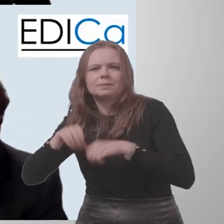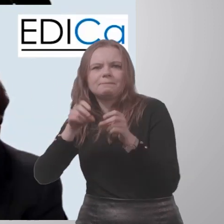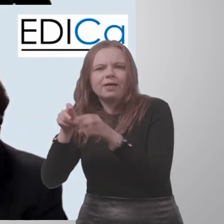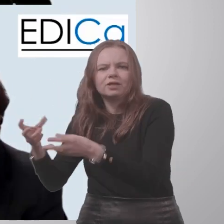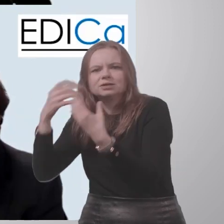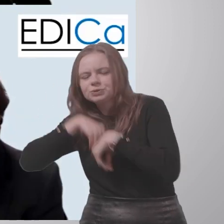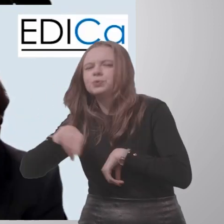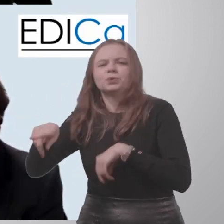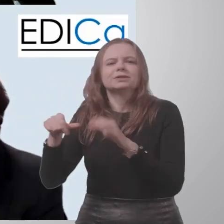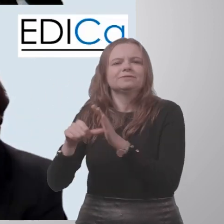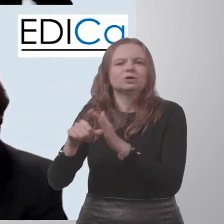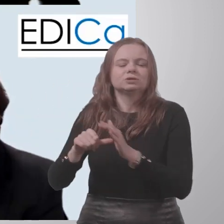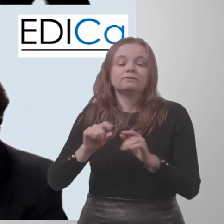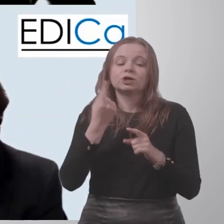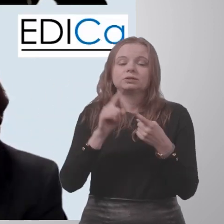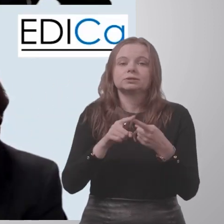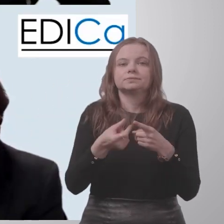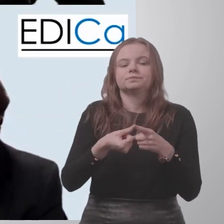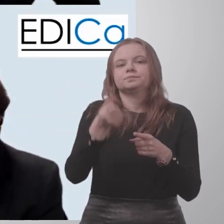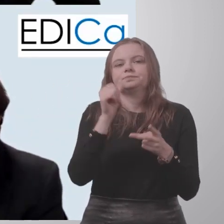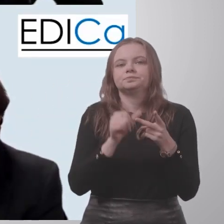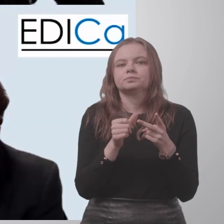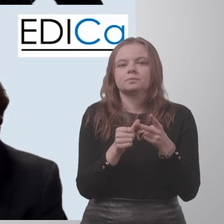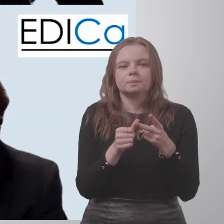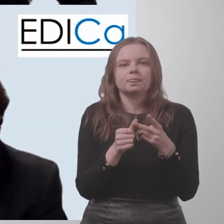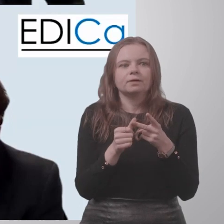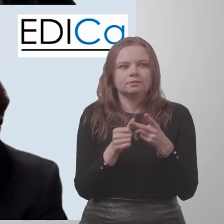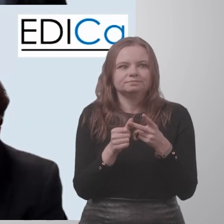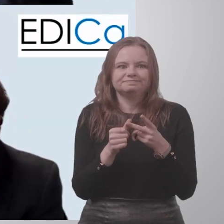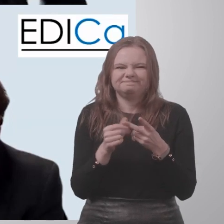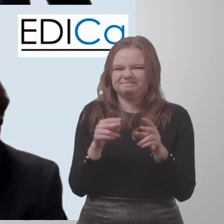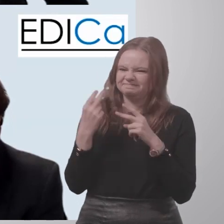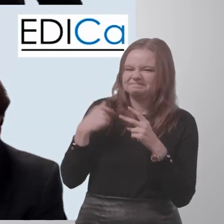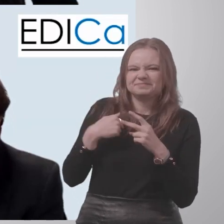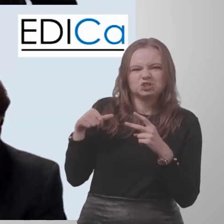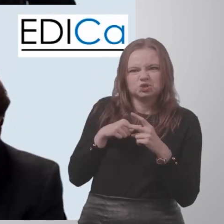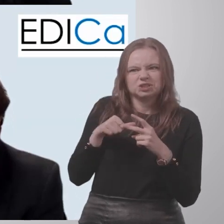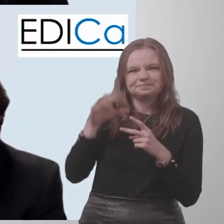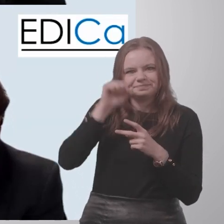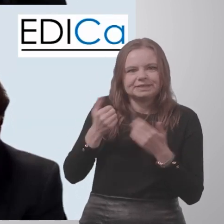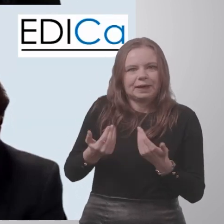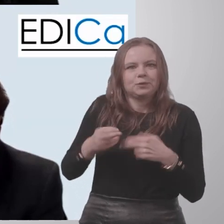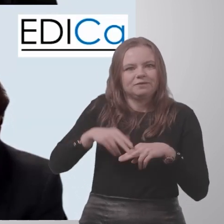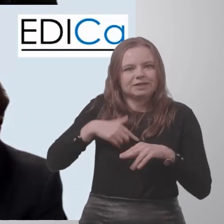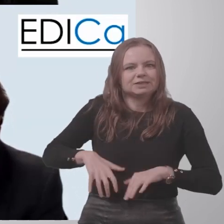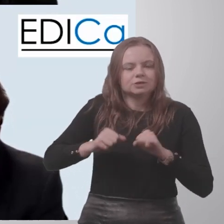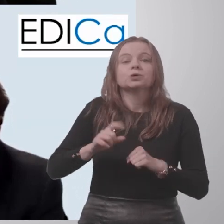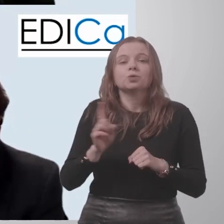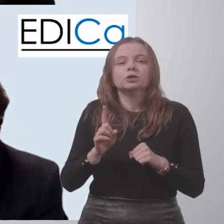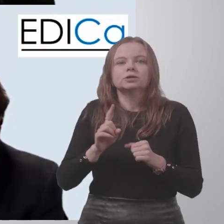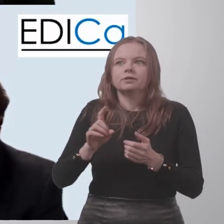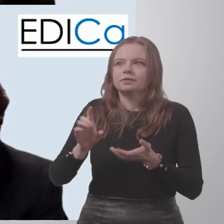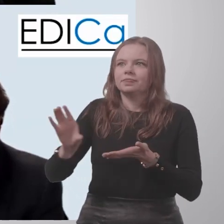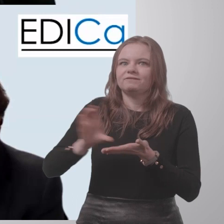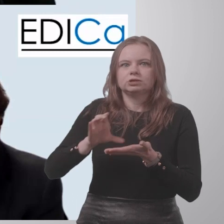you want. So that's the first thing. The second thing I'd be much, much more mindful now of, if I was starting out, is just the funding landscape.